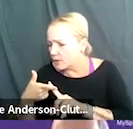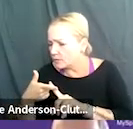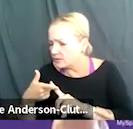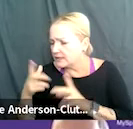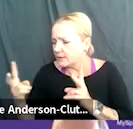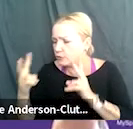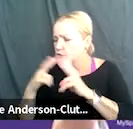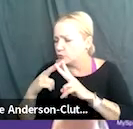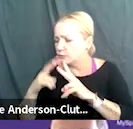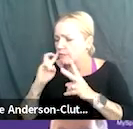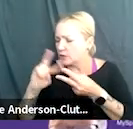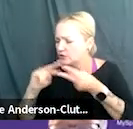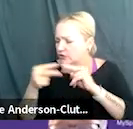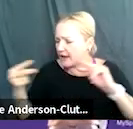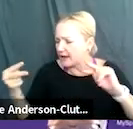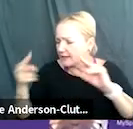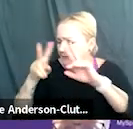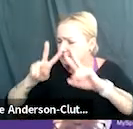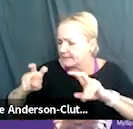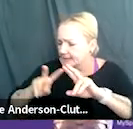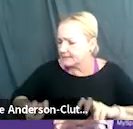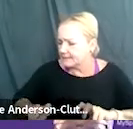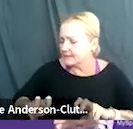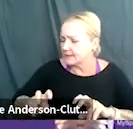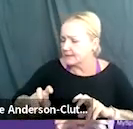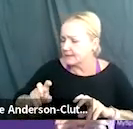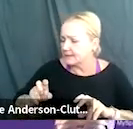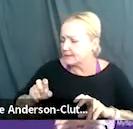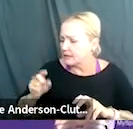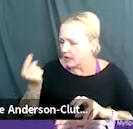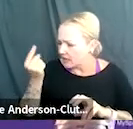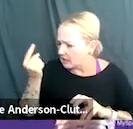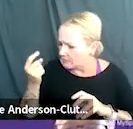clear, it's not known at this point in time.